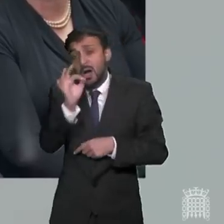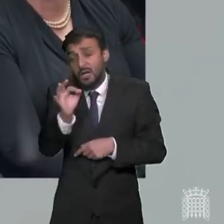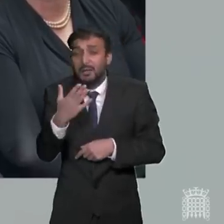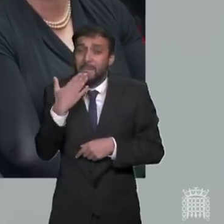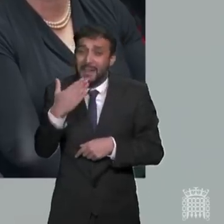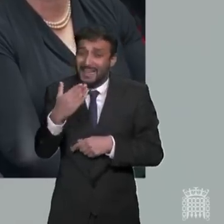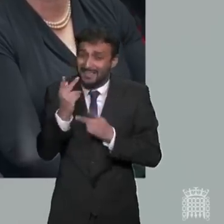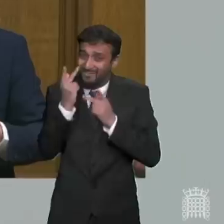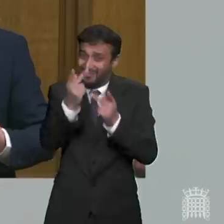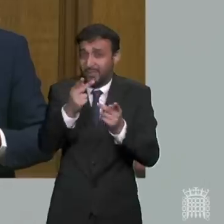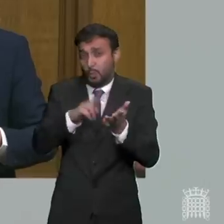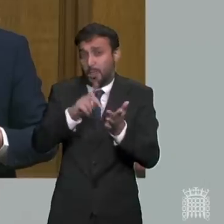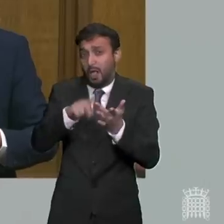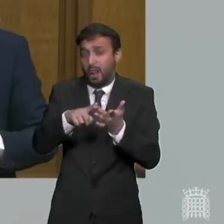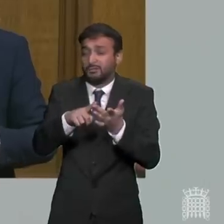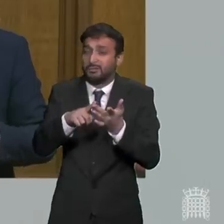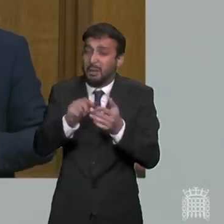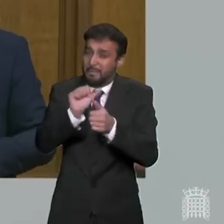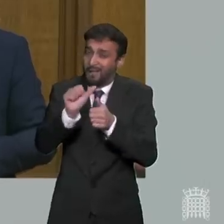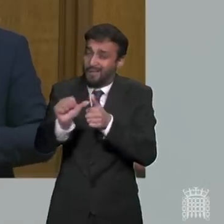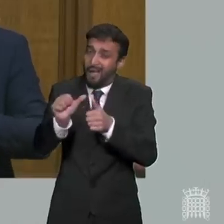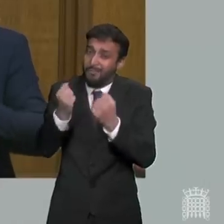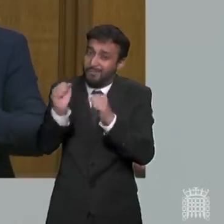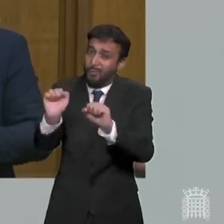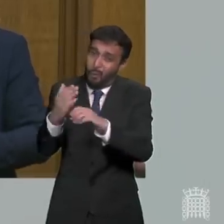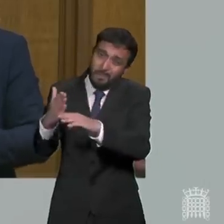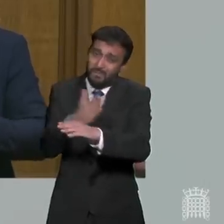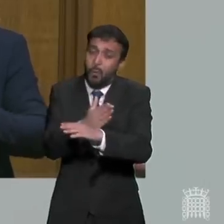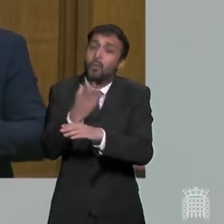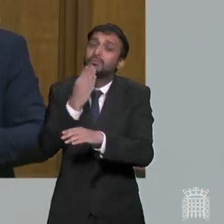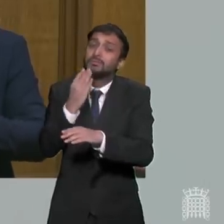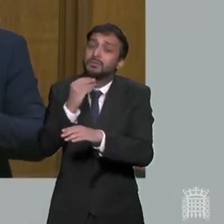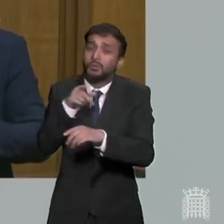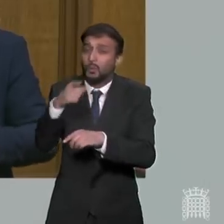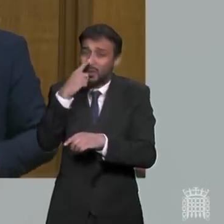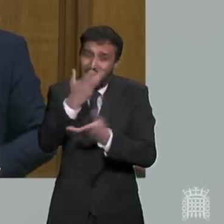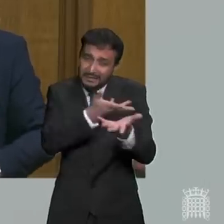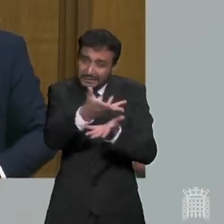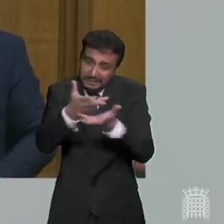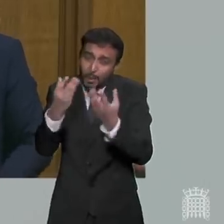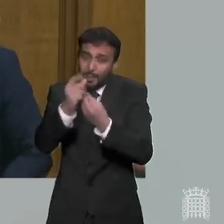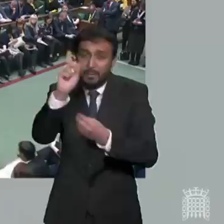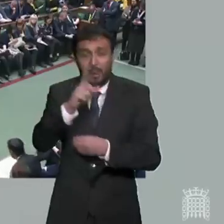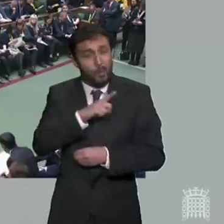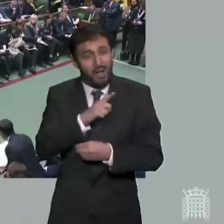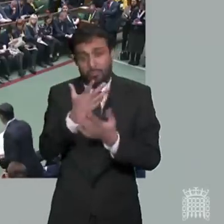before Christmas, to engage with local stakeholders around the protocol and also to hear views on how the Assembly can be restored via